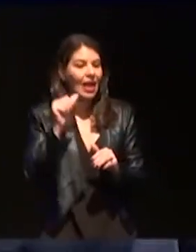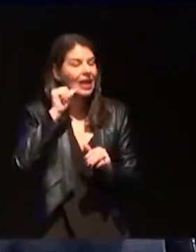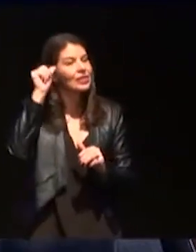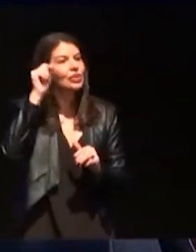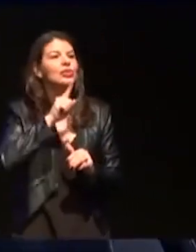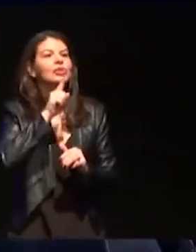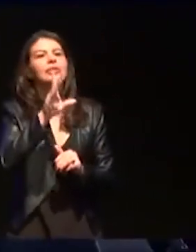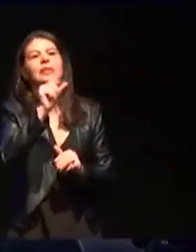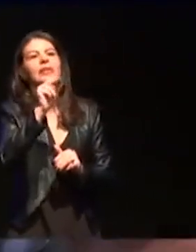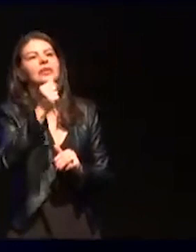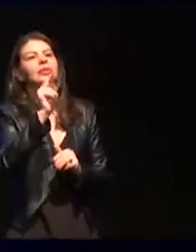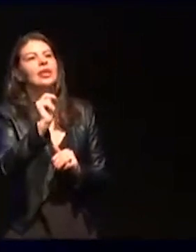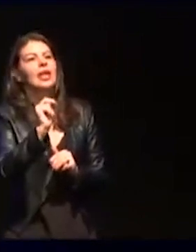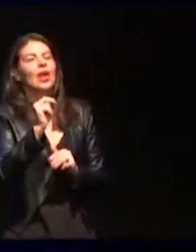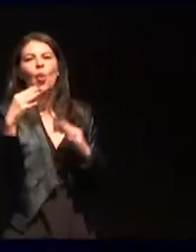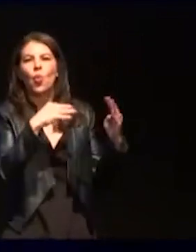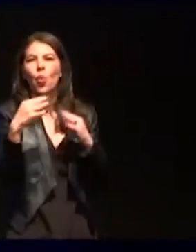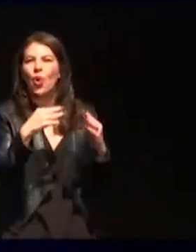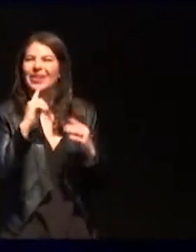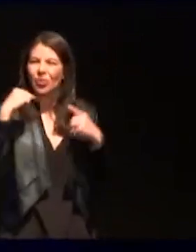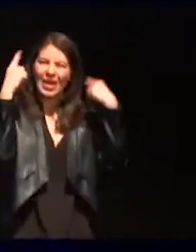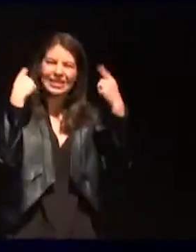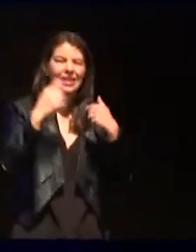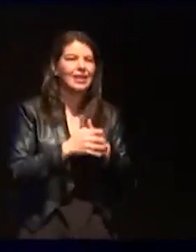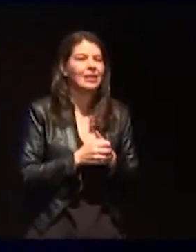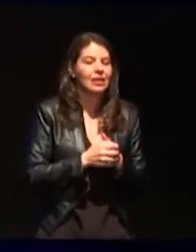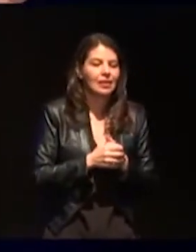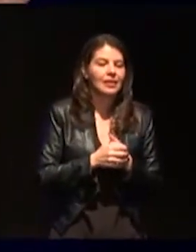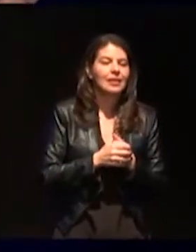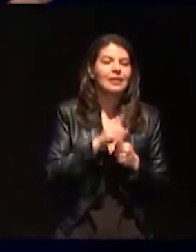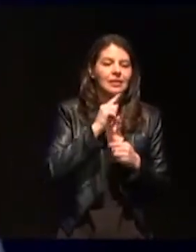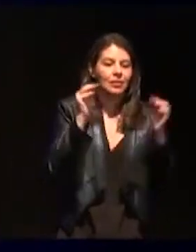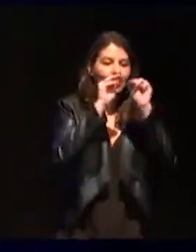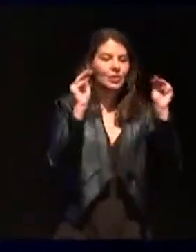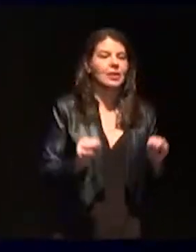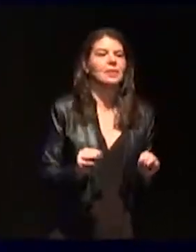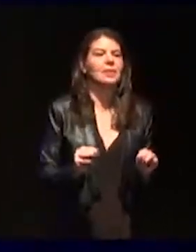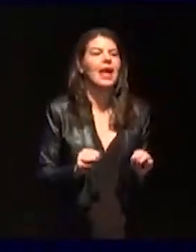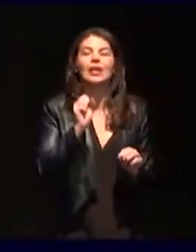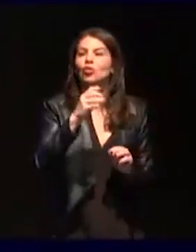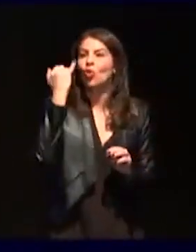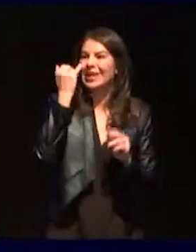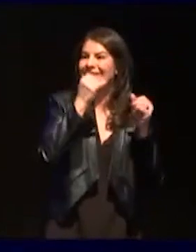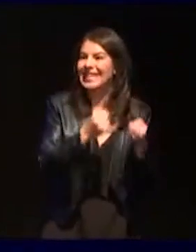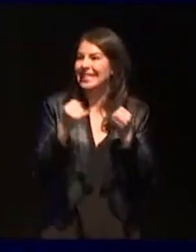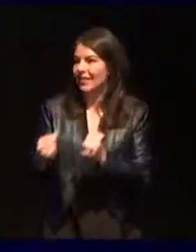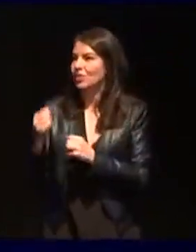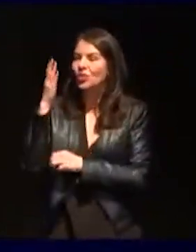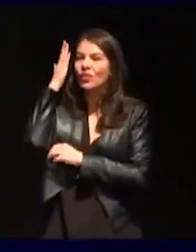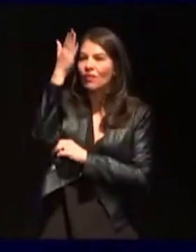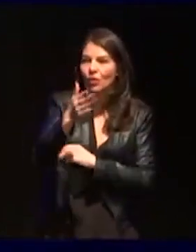dungeons? War, it's crazy. It's a museum. So as individuals of the